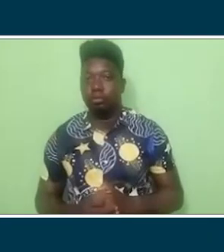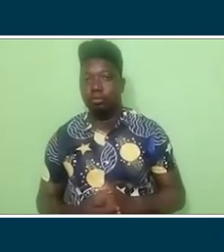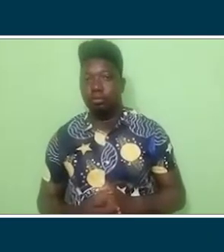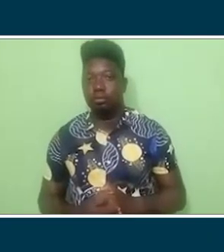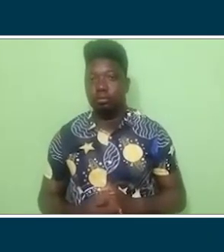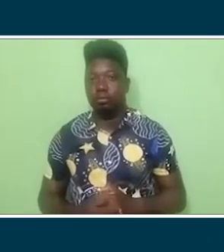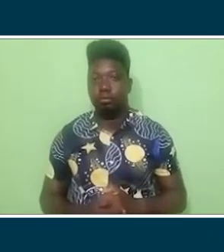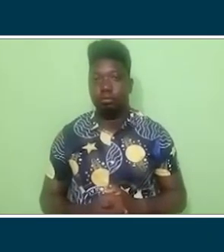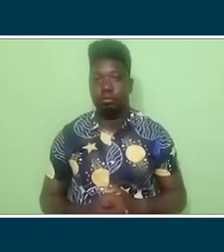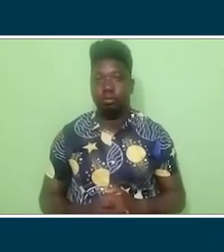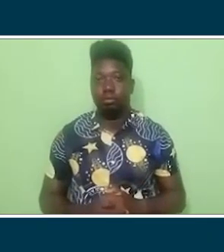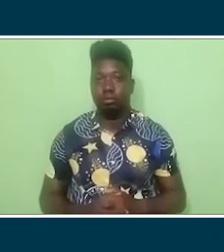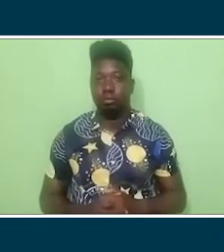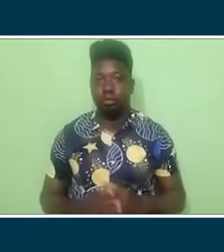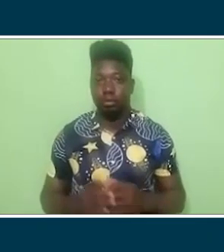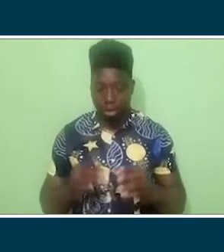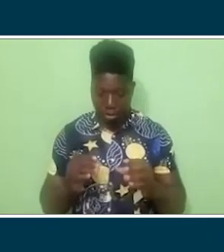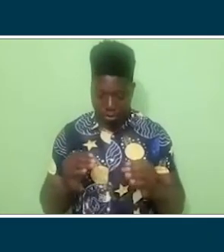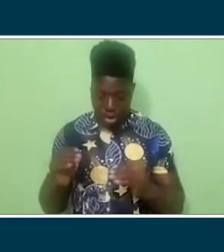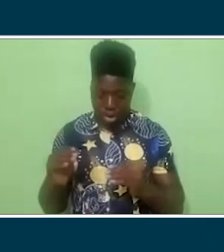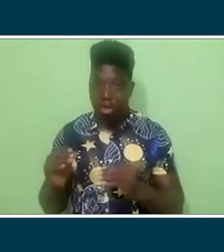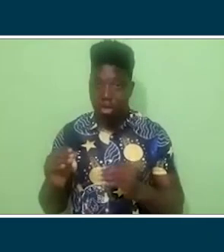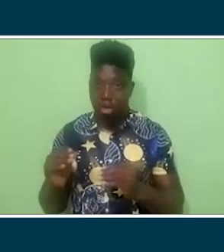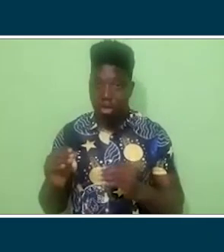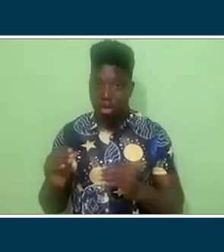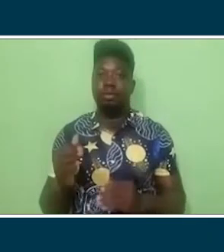putting you in there. Carry on,